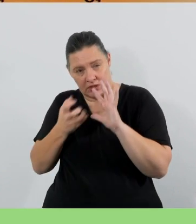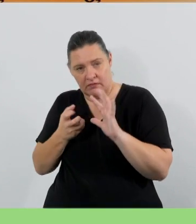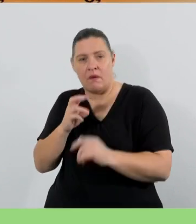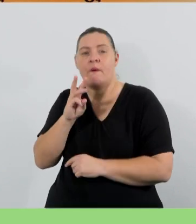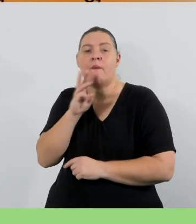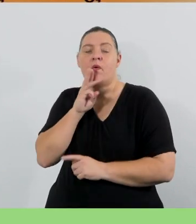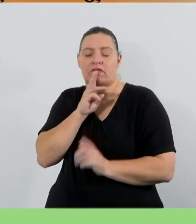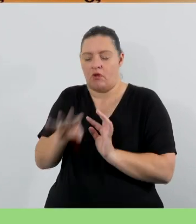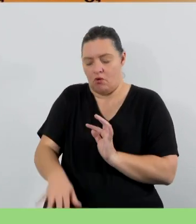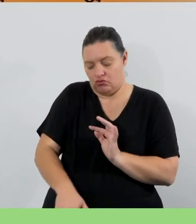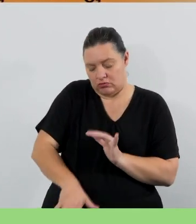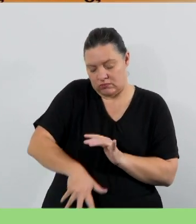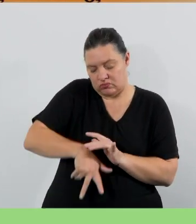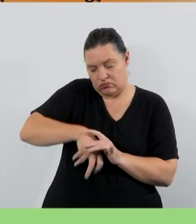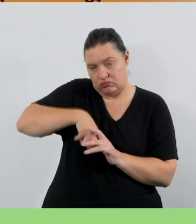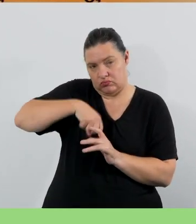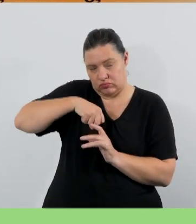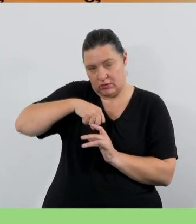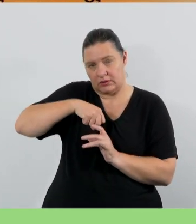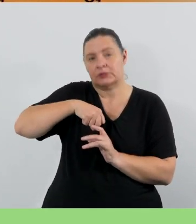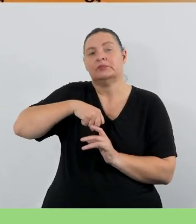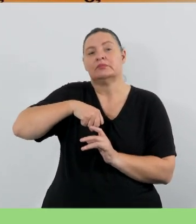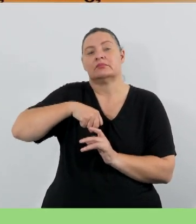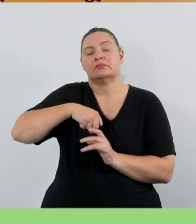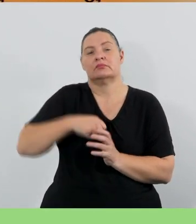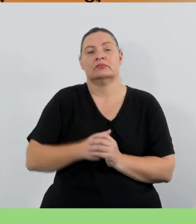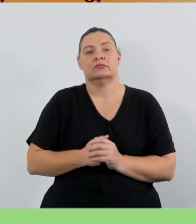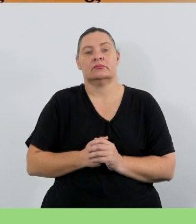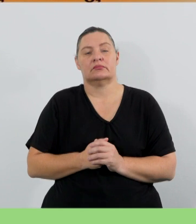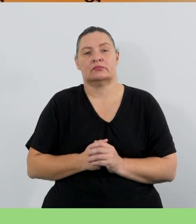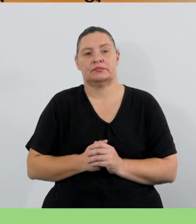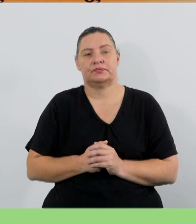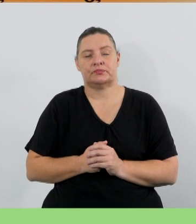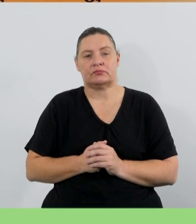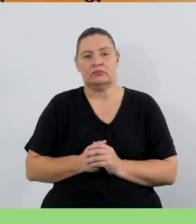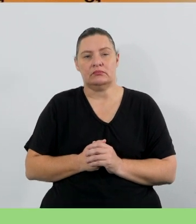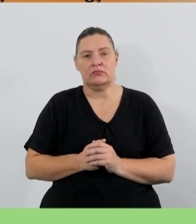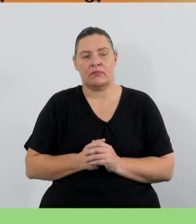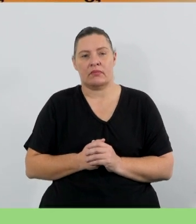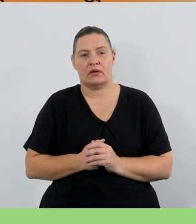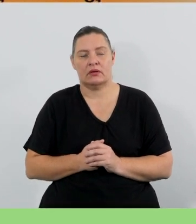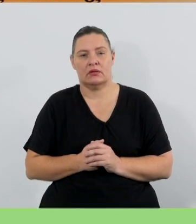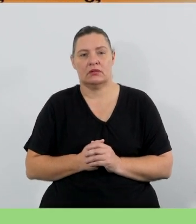The water from the roots of the plant is also taken in during